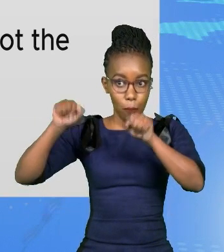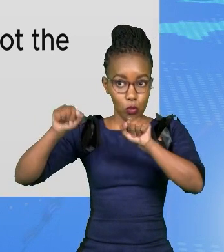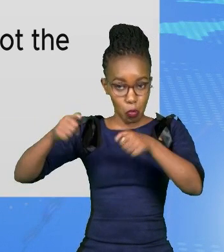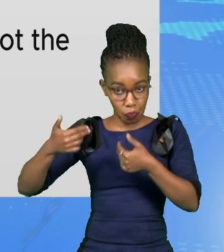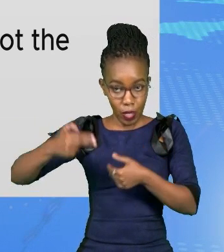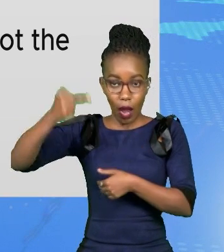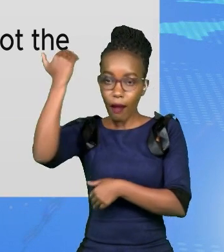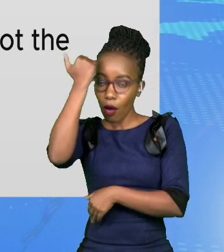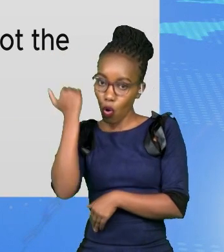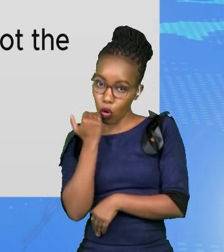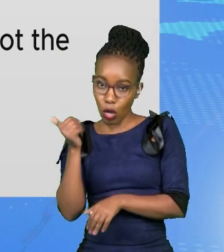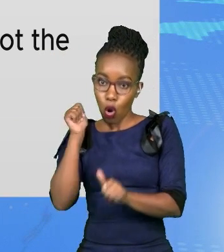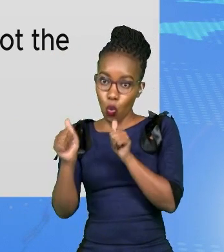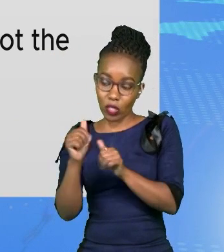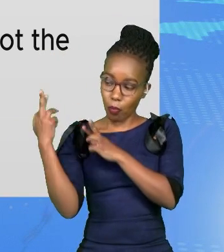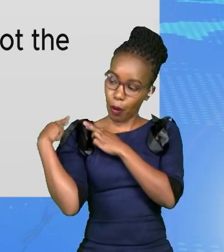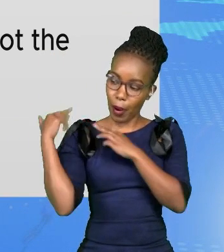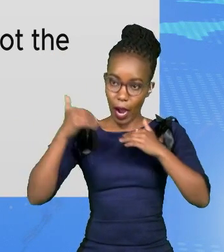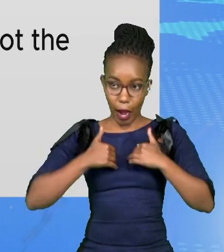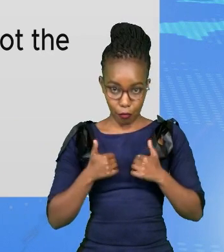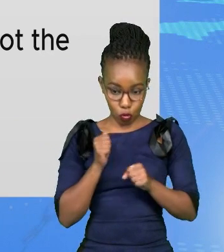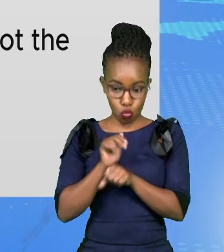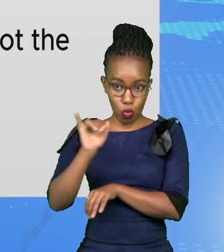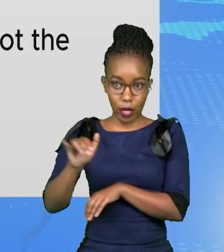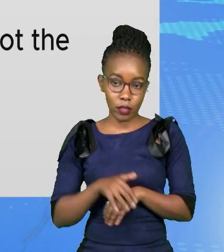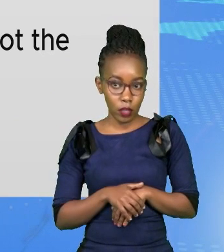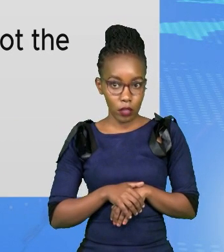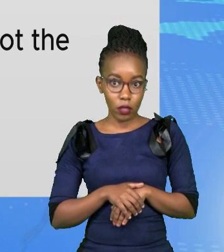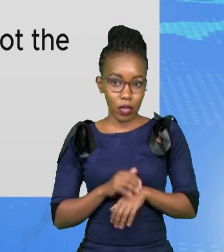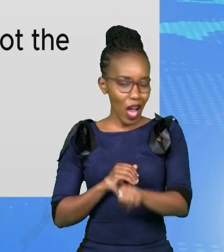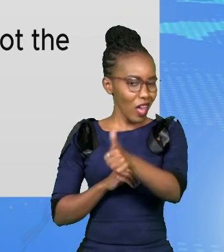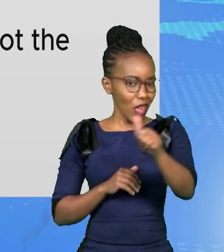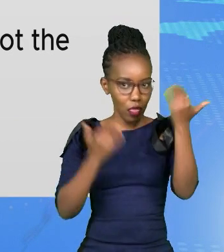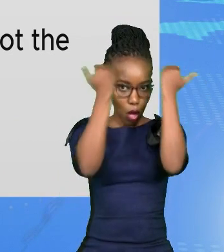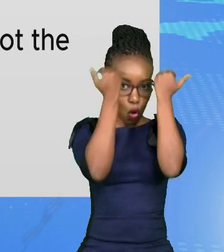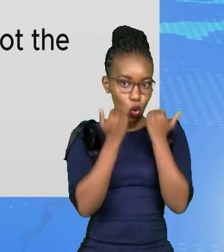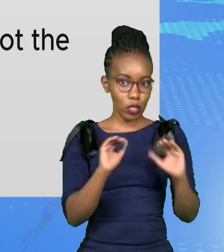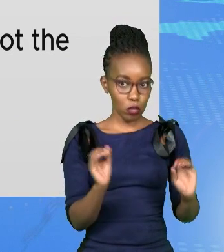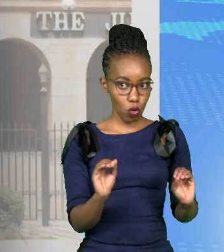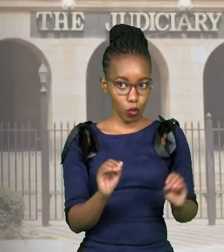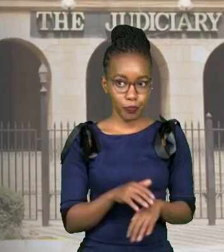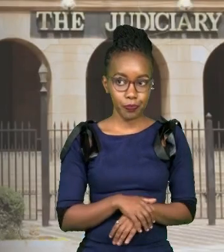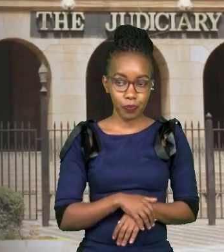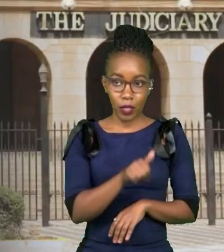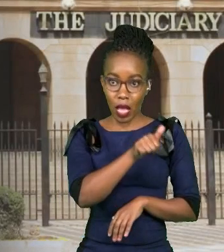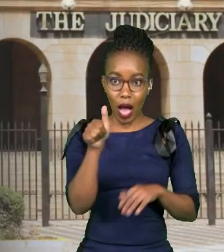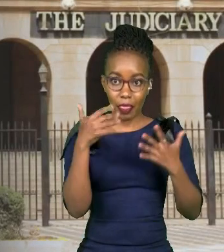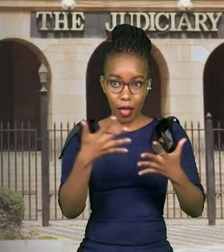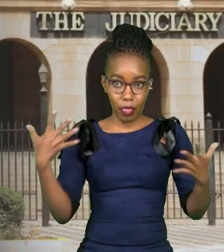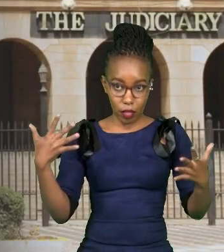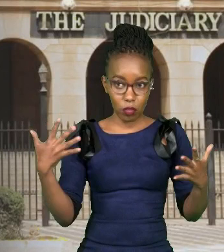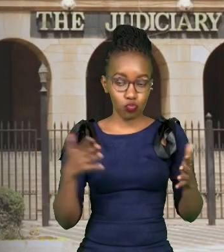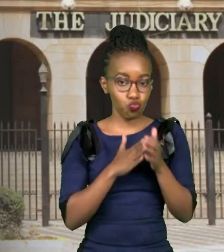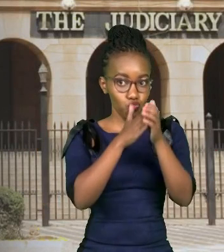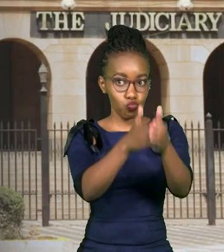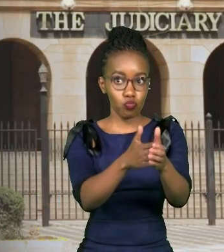High Court, which has jurisdiction to do so, and not the subordinate court. Other factors guiding the